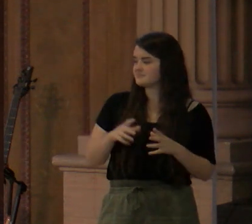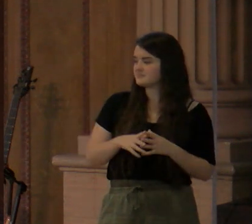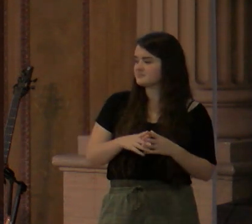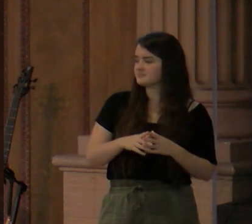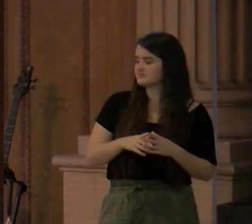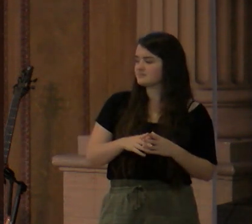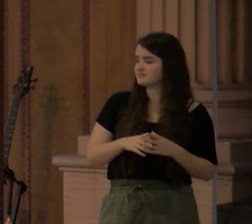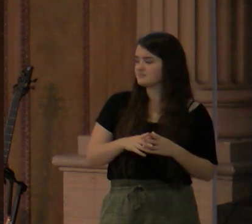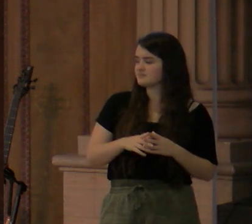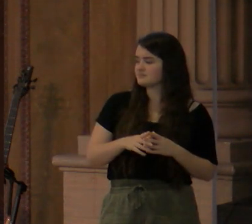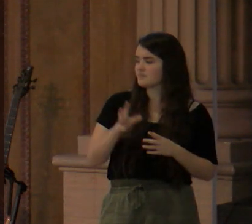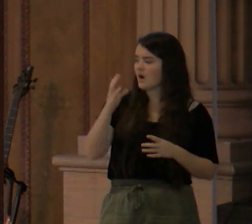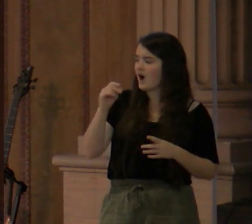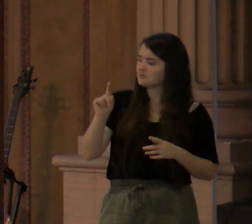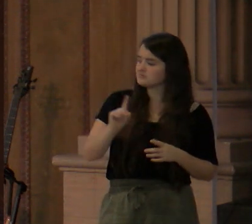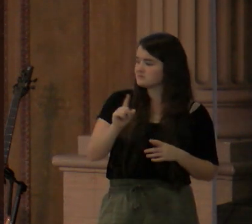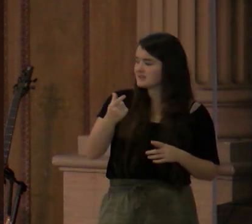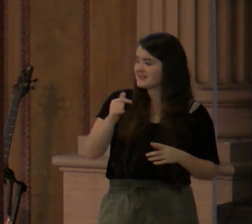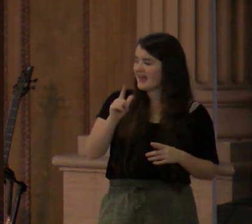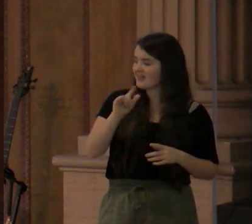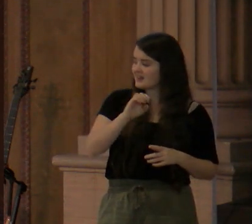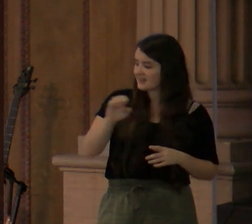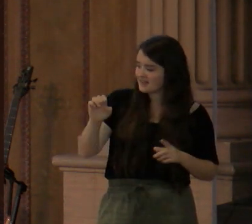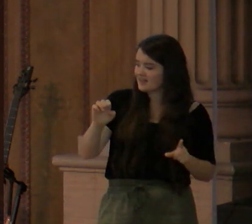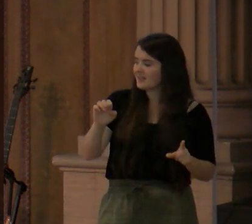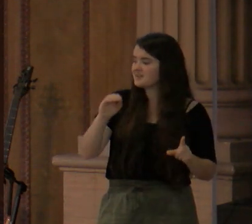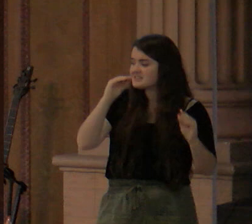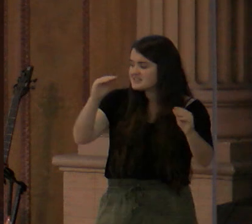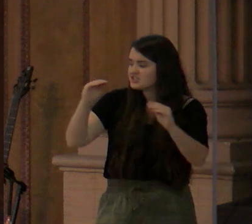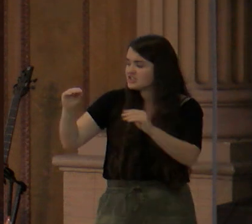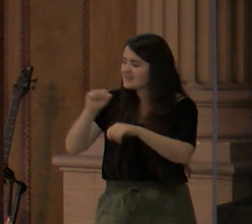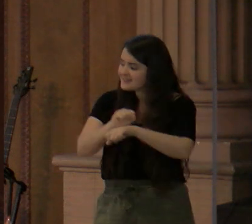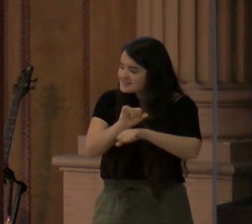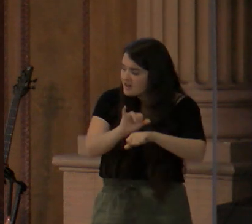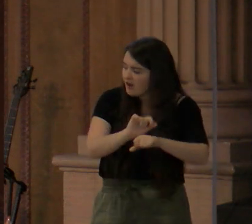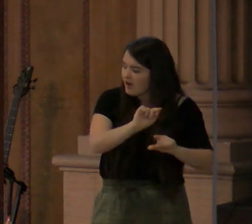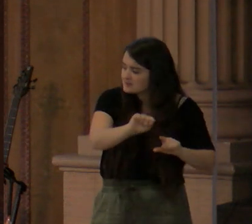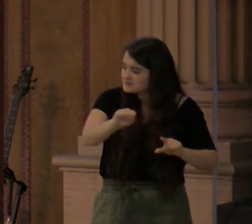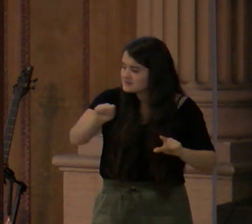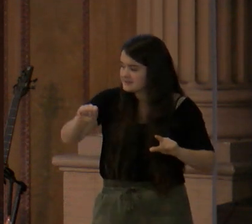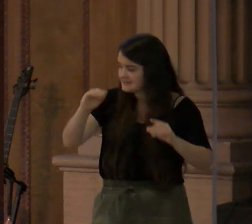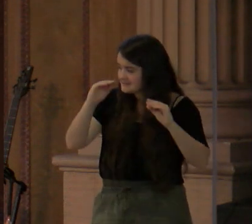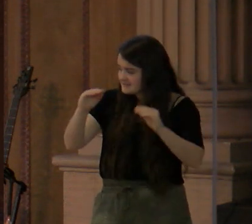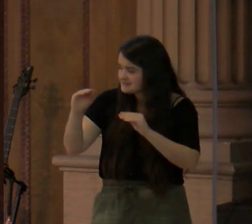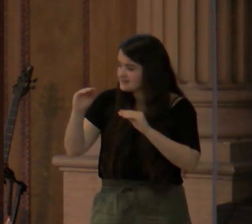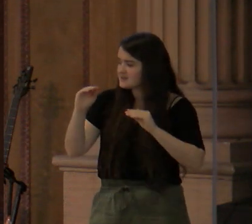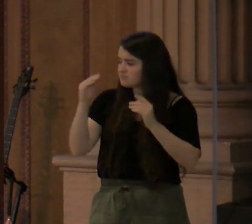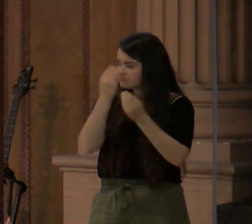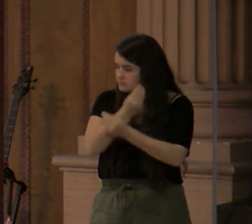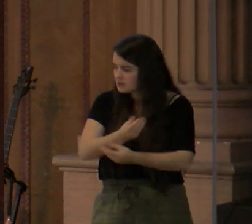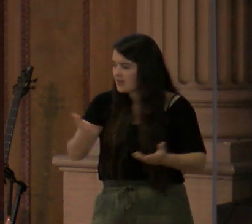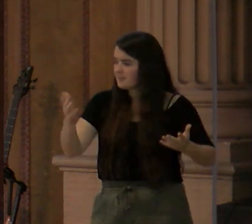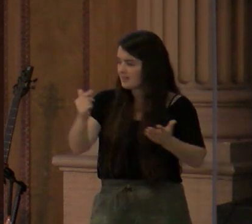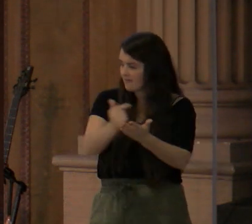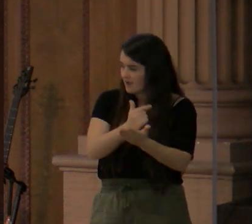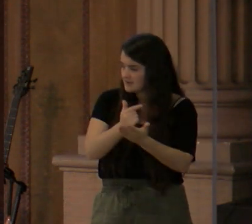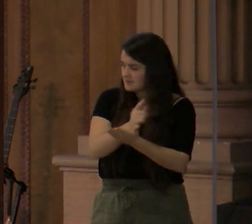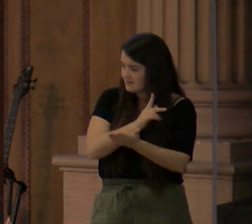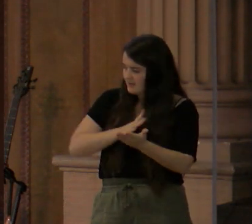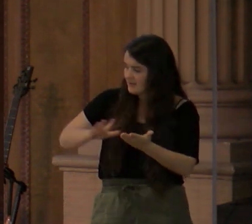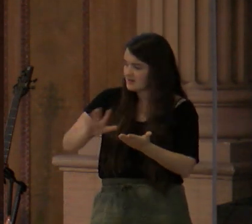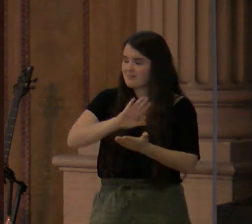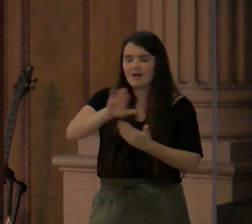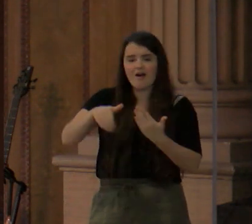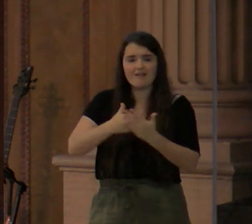teaching in their synagogues, and proclaiming the gospel of the kingdom, and healing every disease and every affliction among the people.